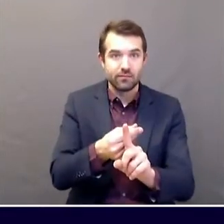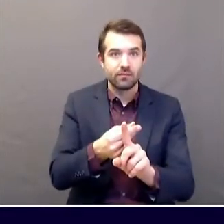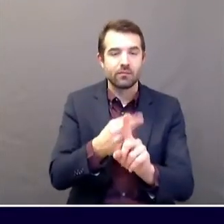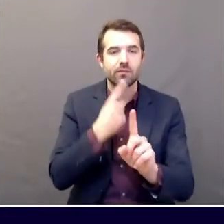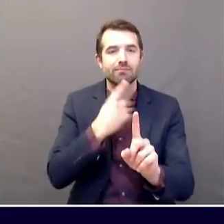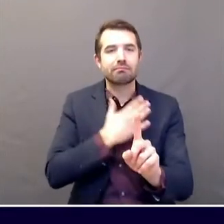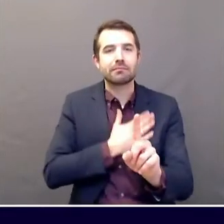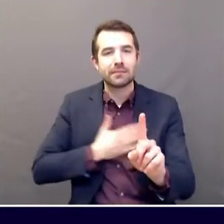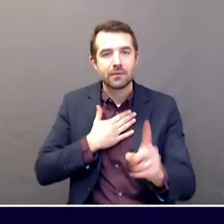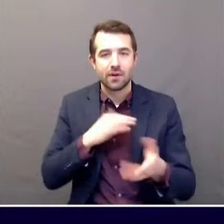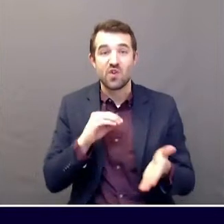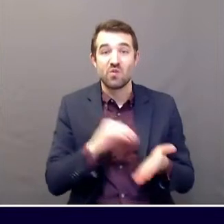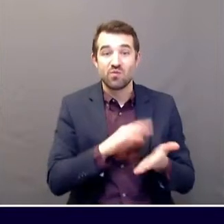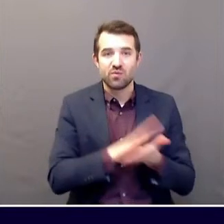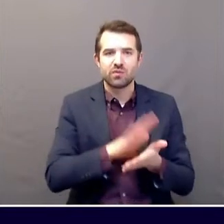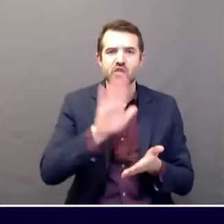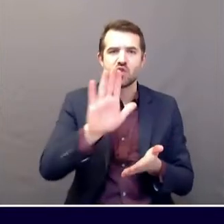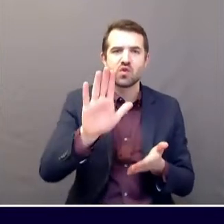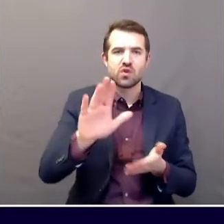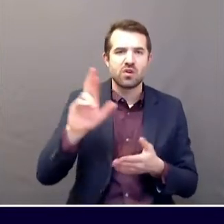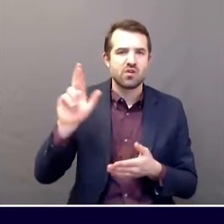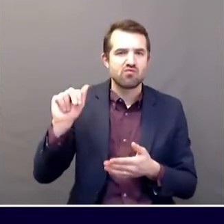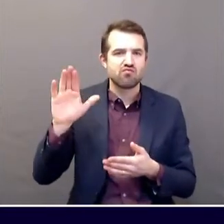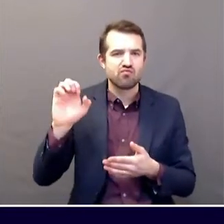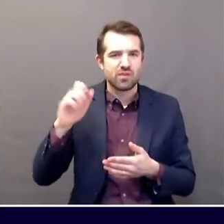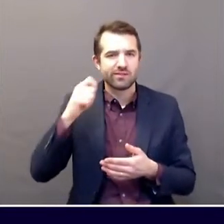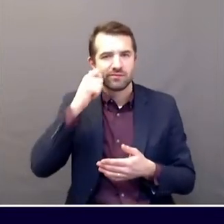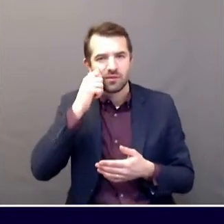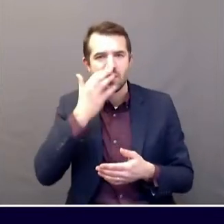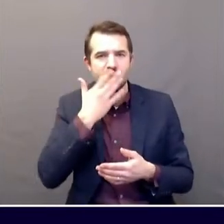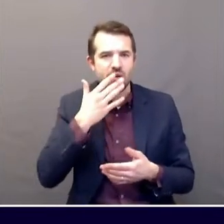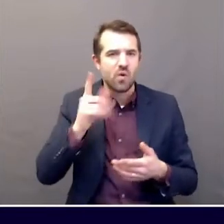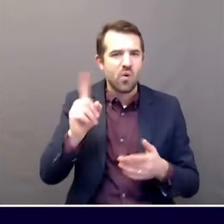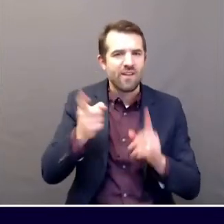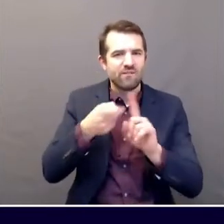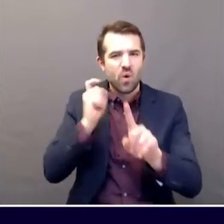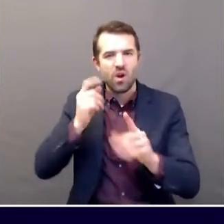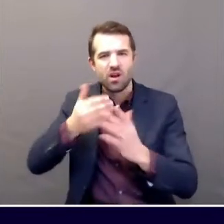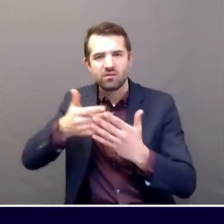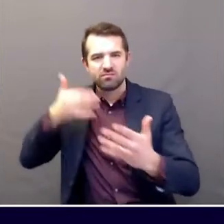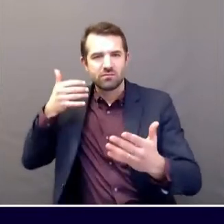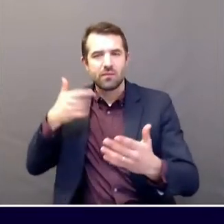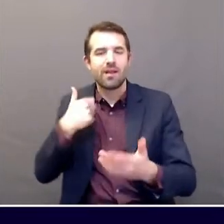same racial or ethnic background can be vaccinated and that we can make sure we're getting vaccine to them.